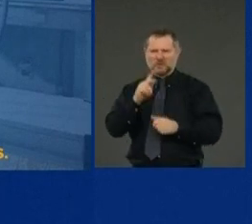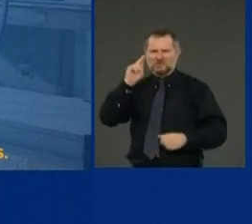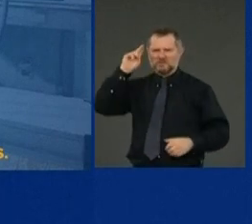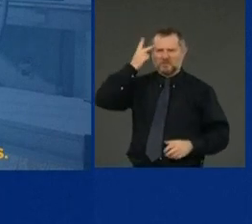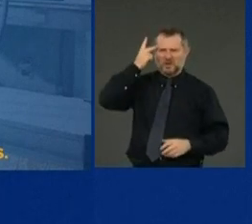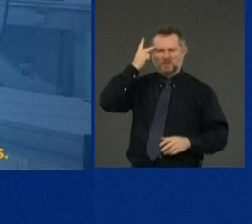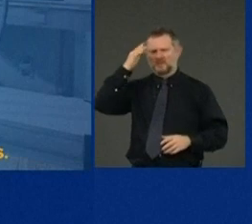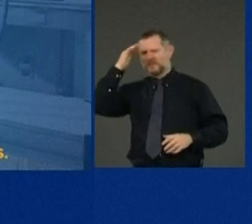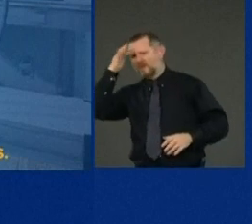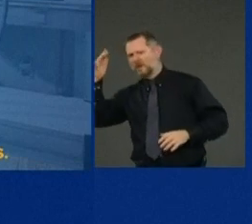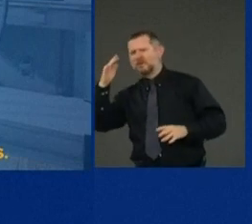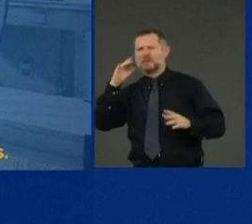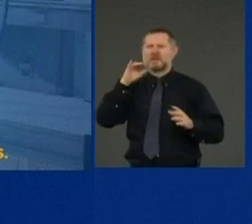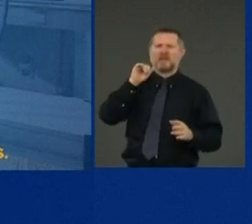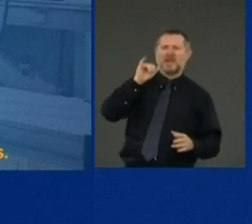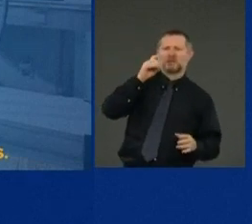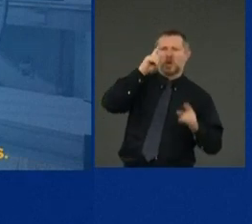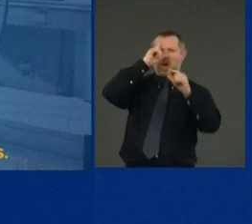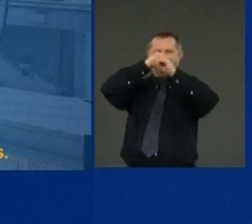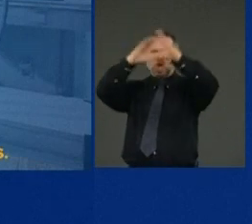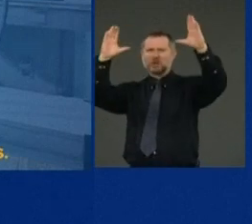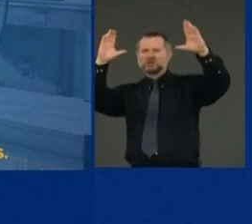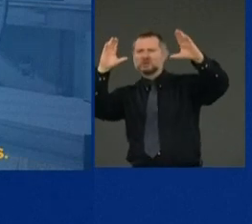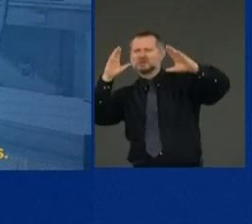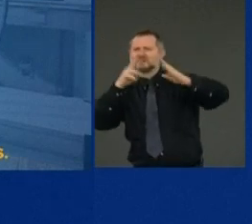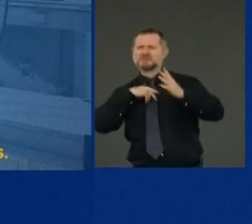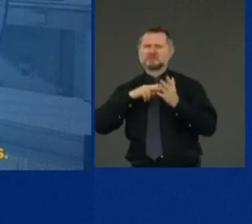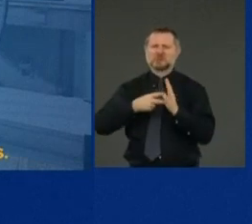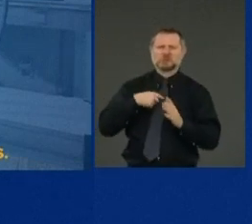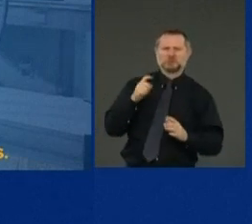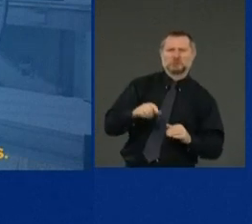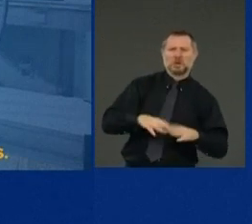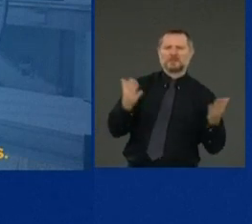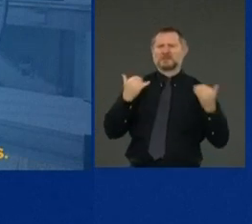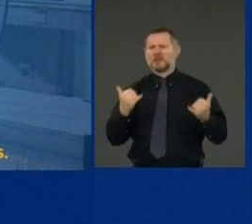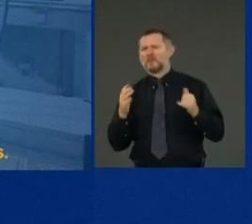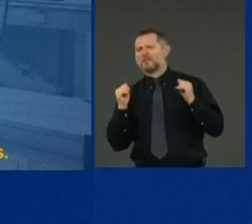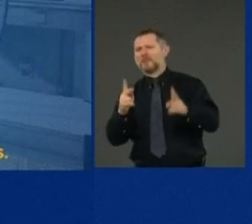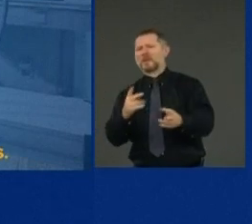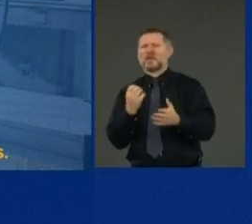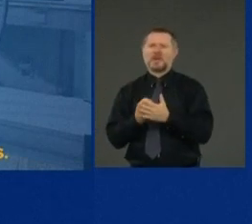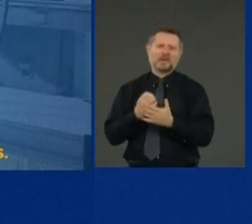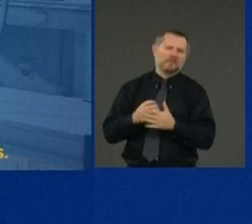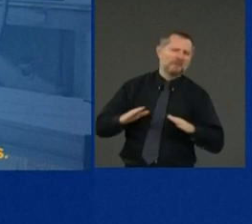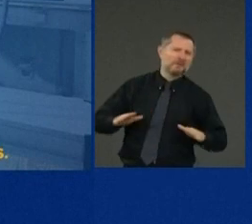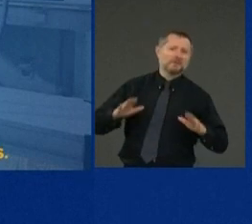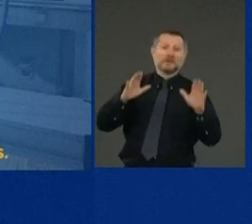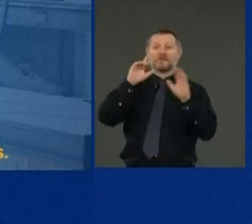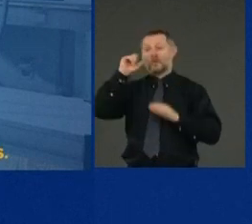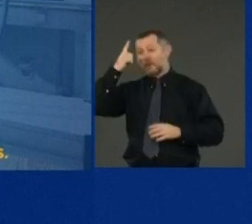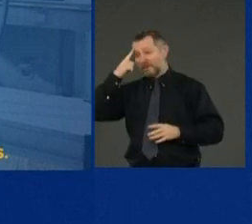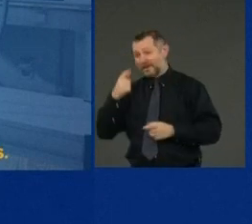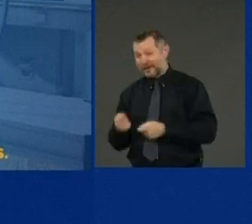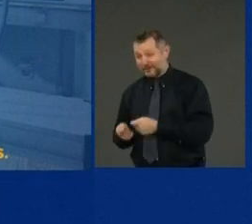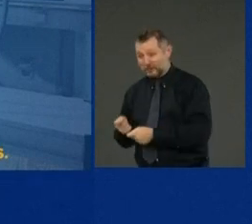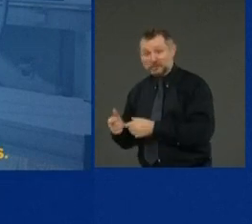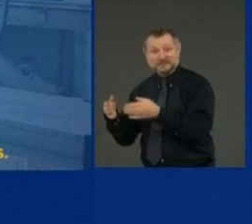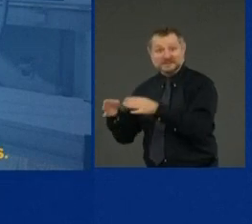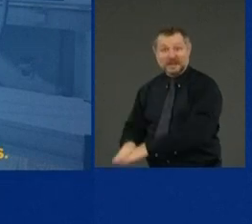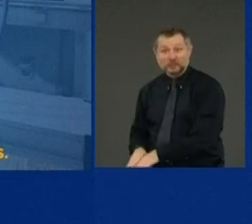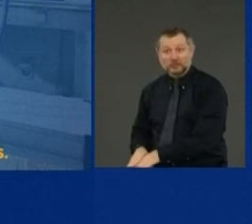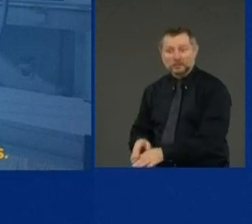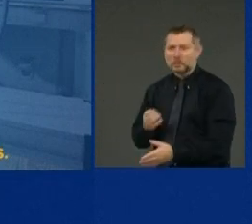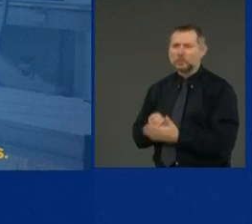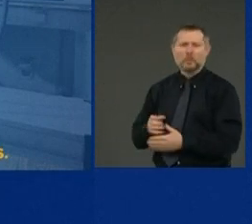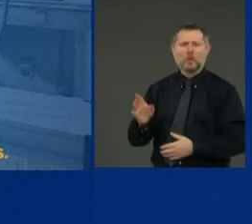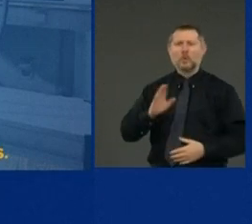should reopen, get the economy going, government shouldn't be slowing down the economy. It was all political.